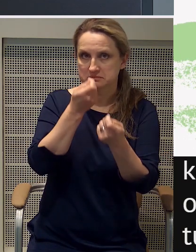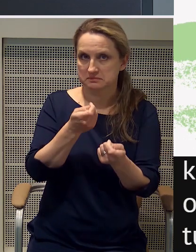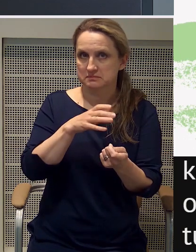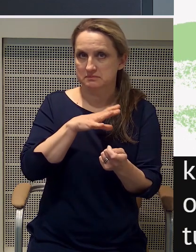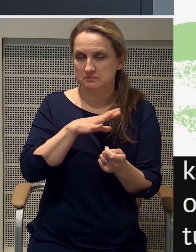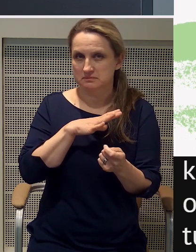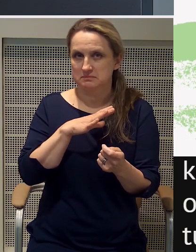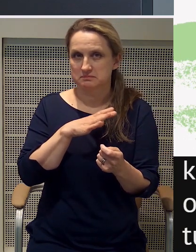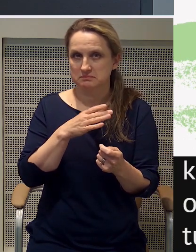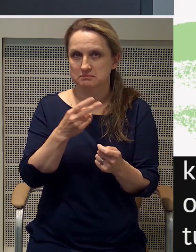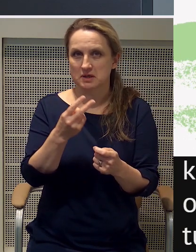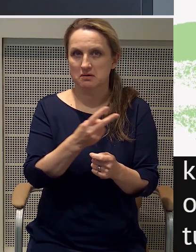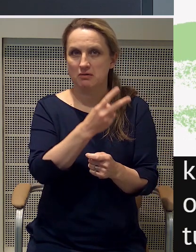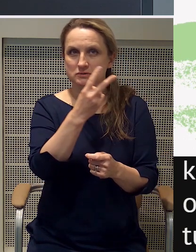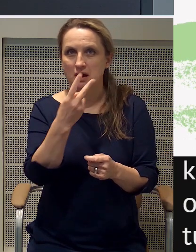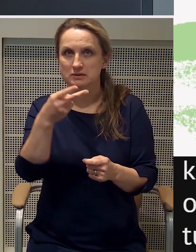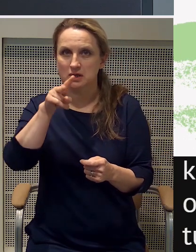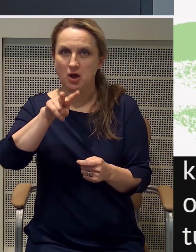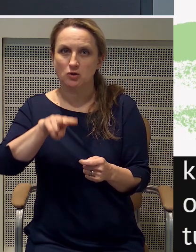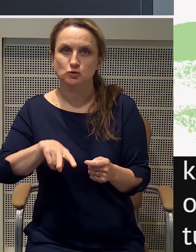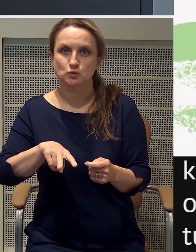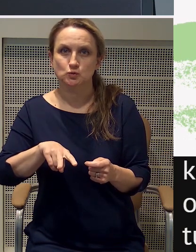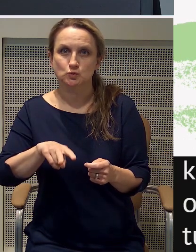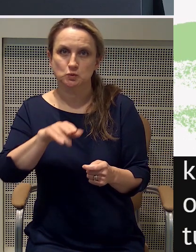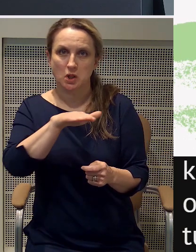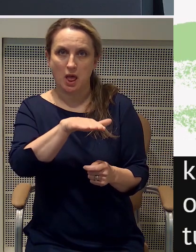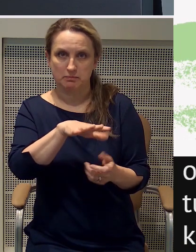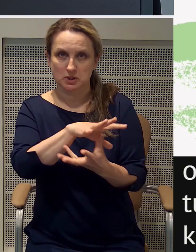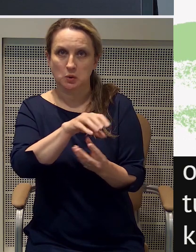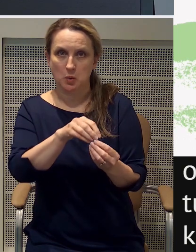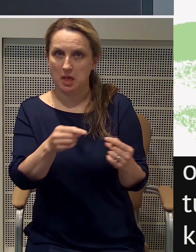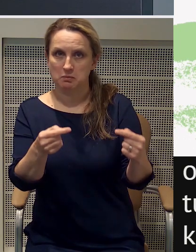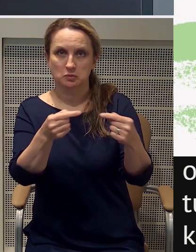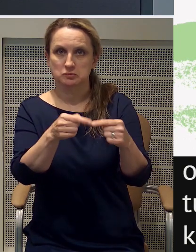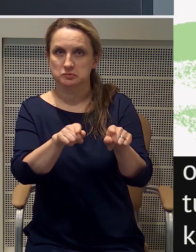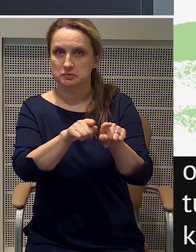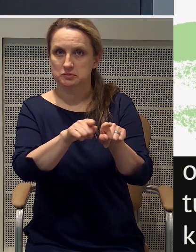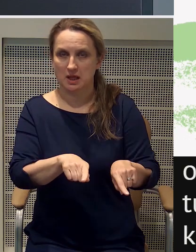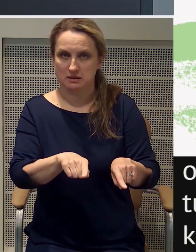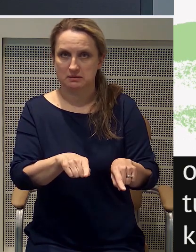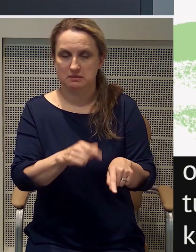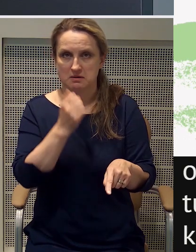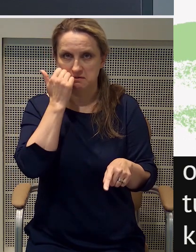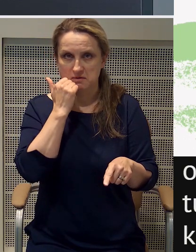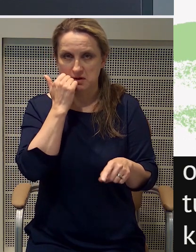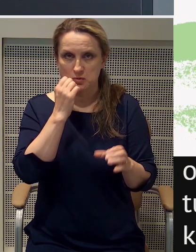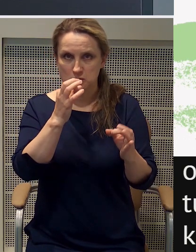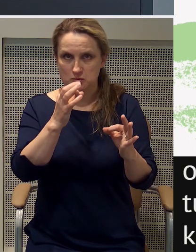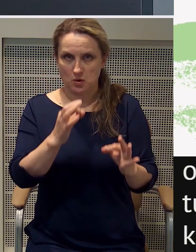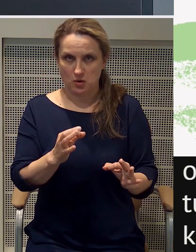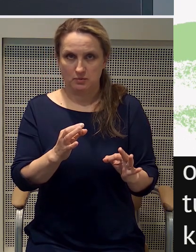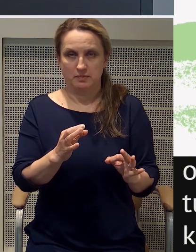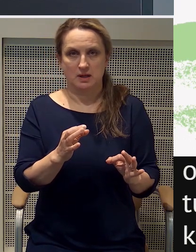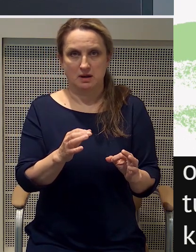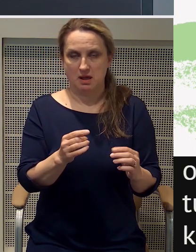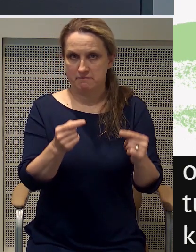there was an evaluation, and the development impairment